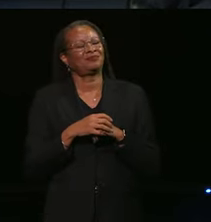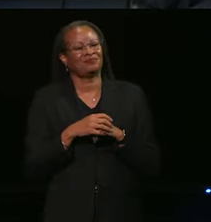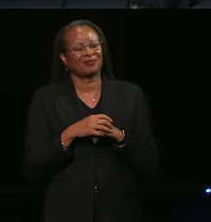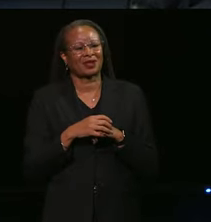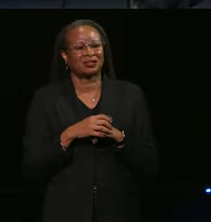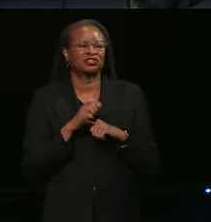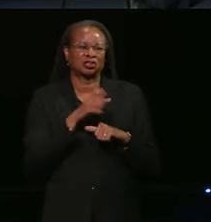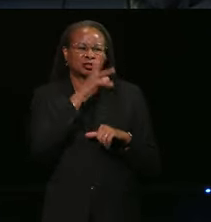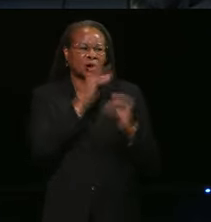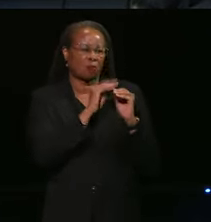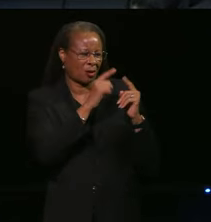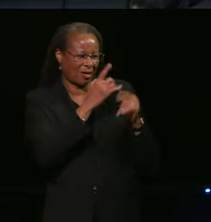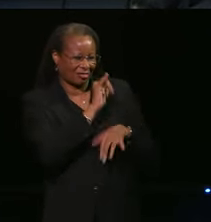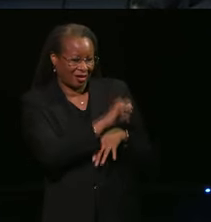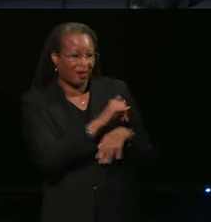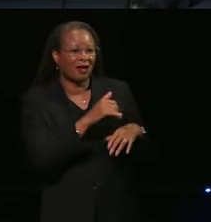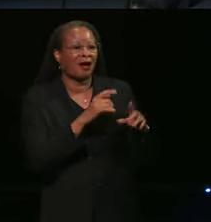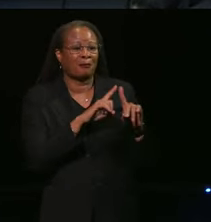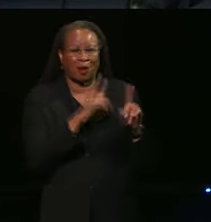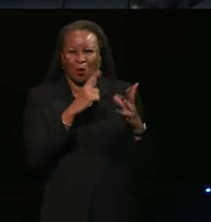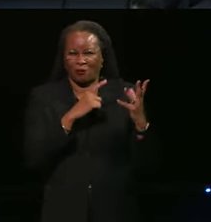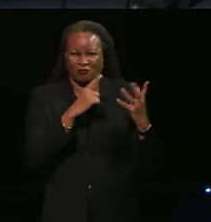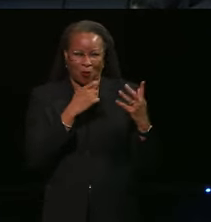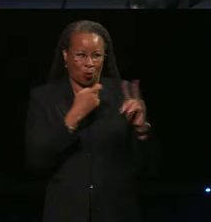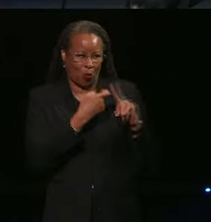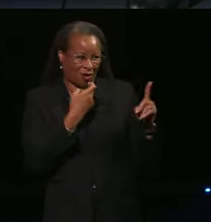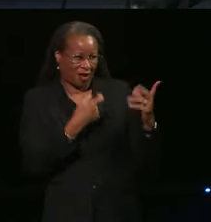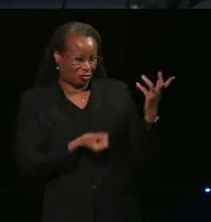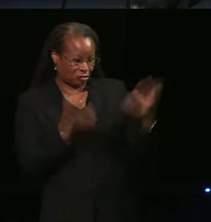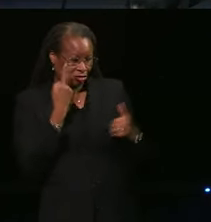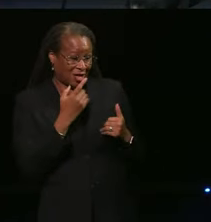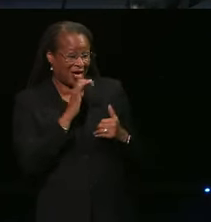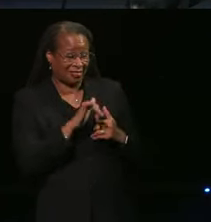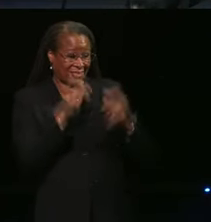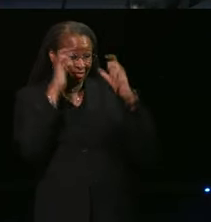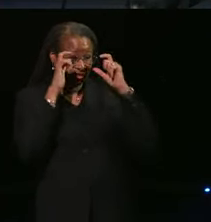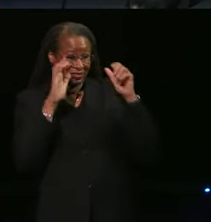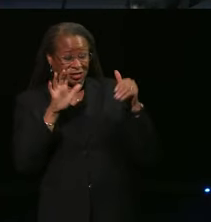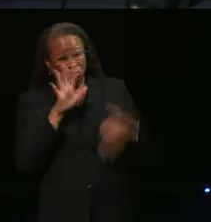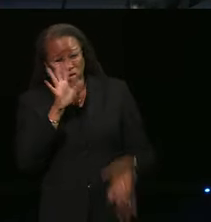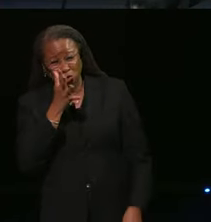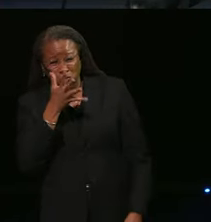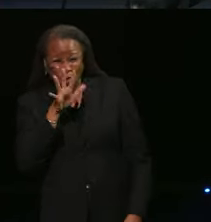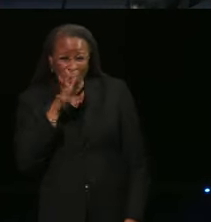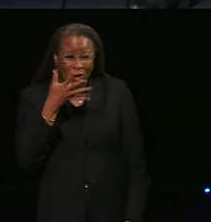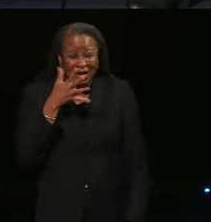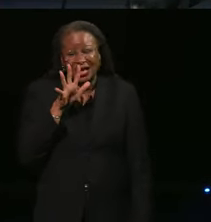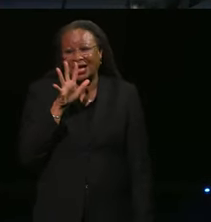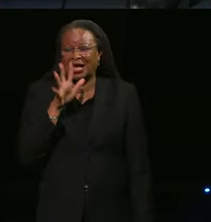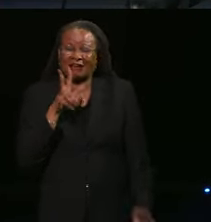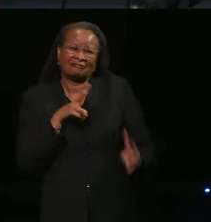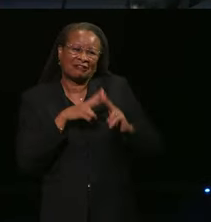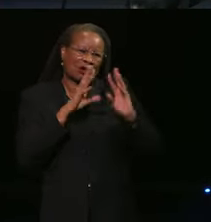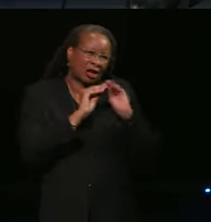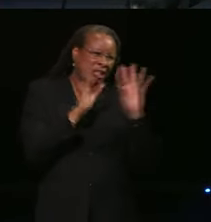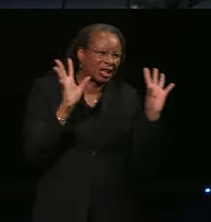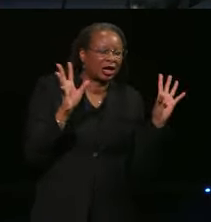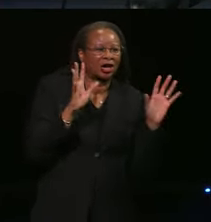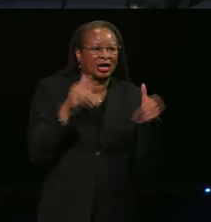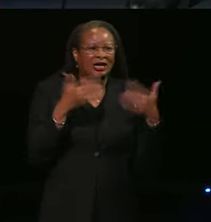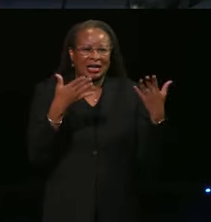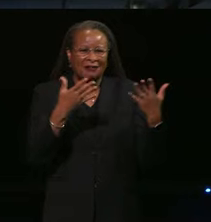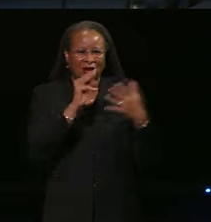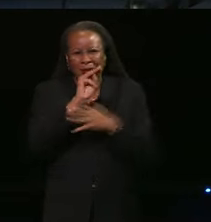And she can talk more about this, but from what I gather, they were glasses that sort of gave, were incredibly clear and sort of gave her